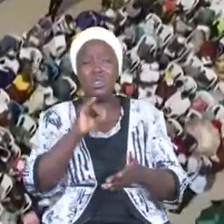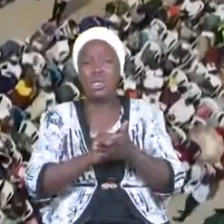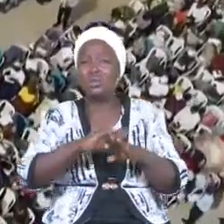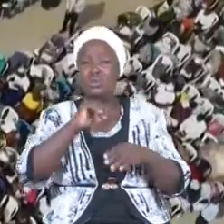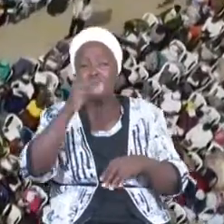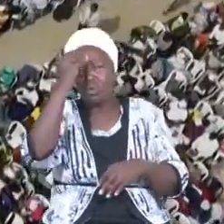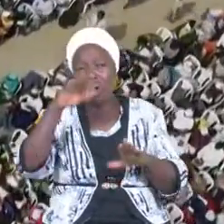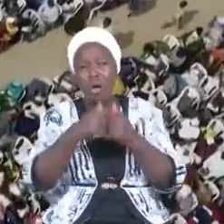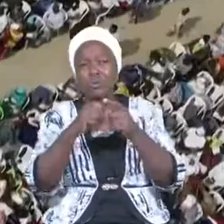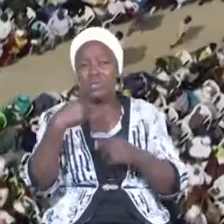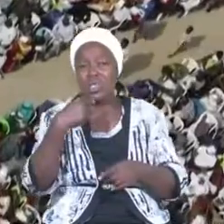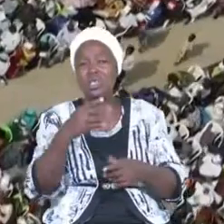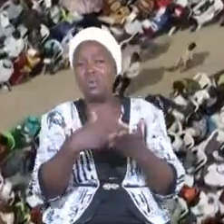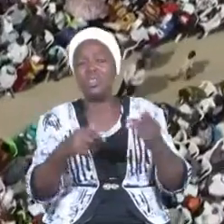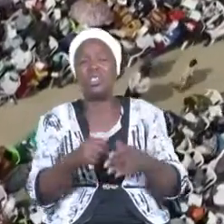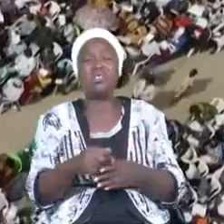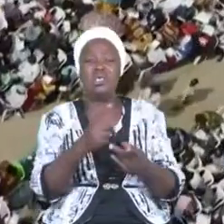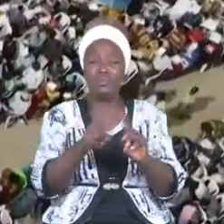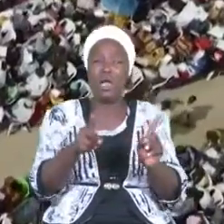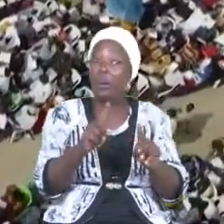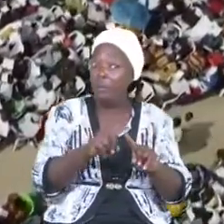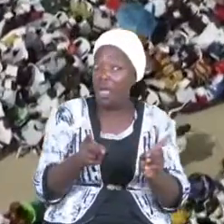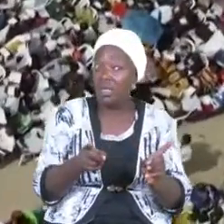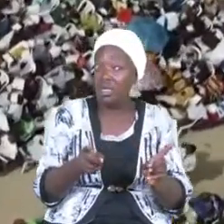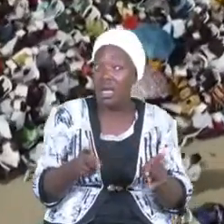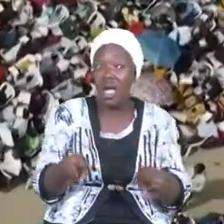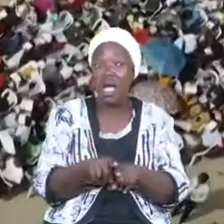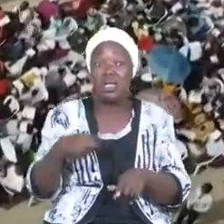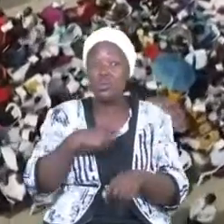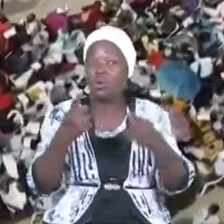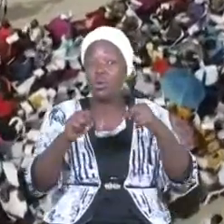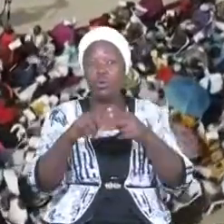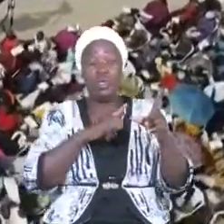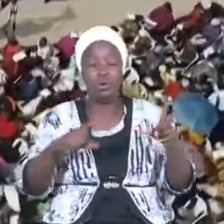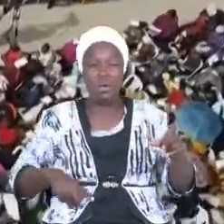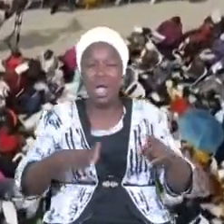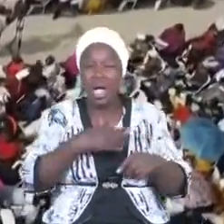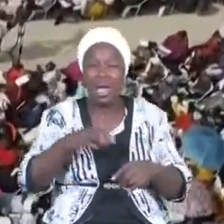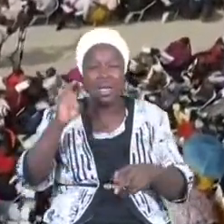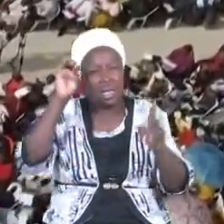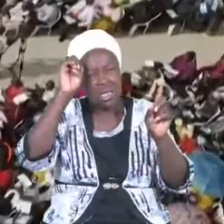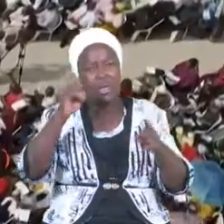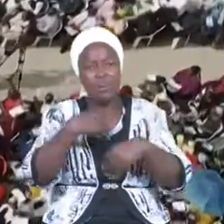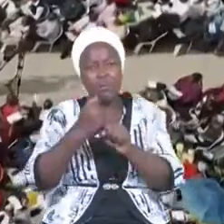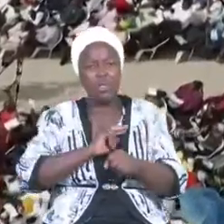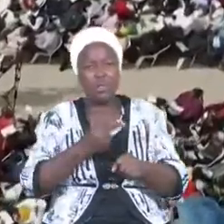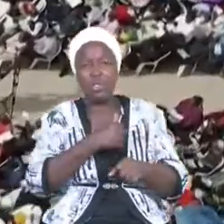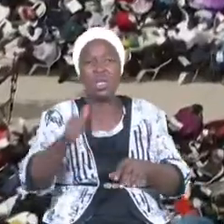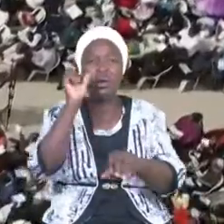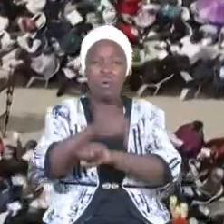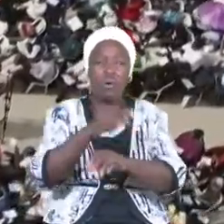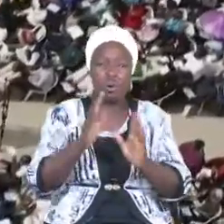different. But as we come to the Lord and he makes us a conqueror, then